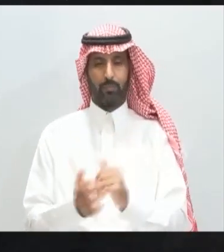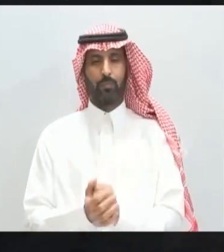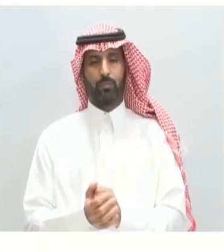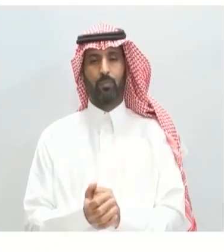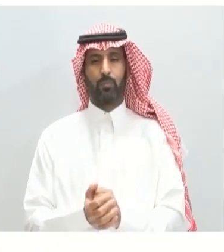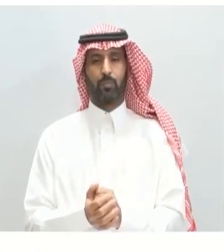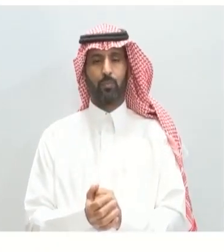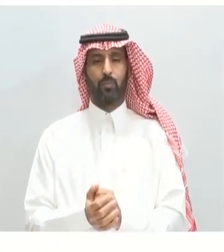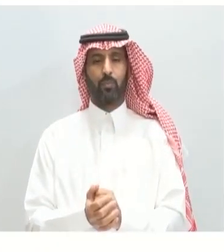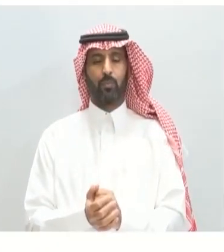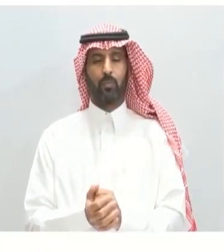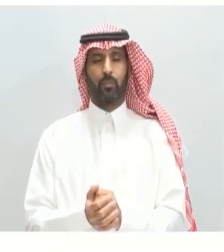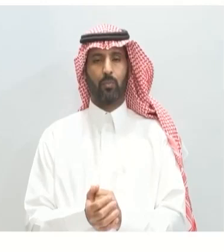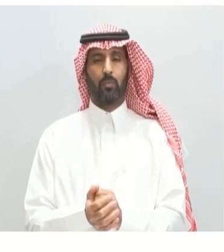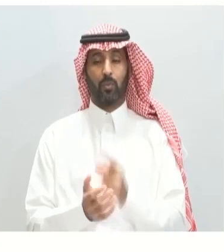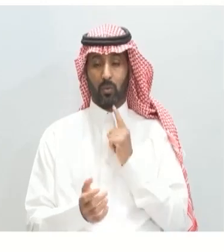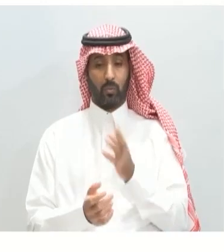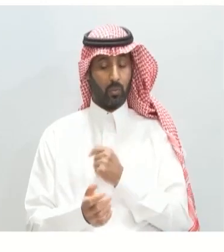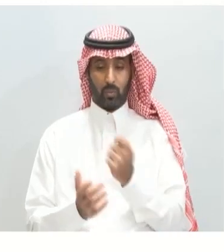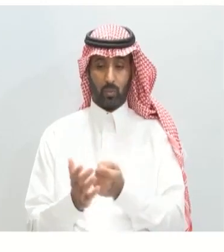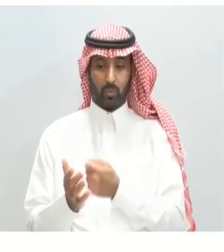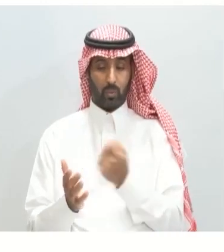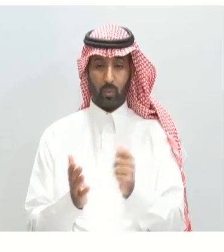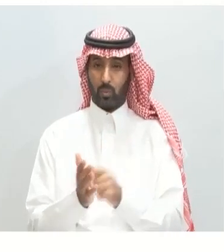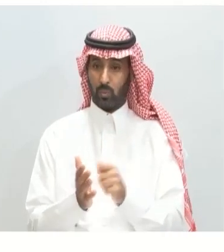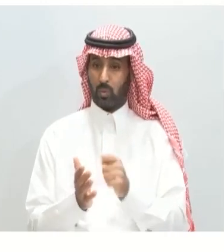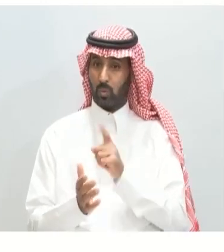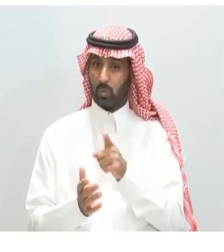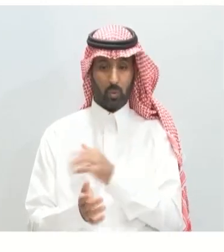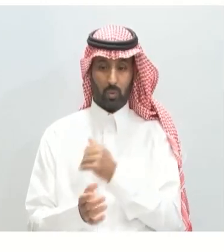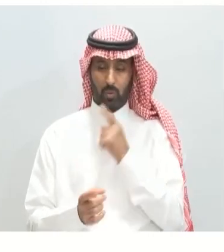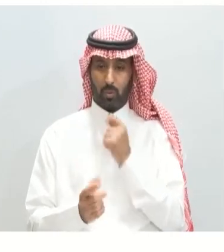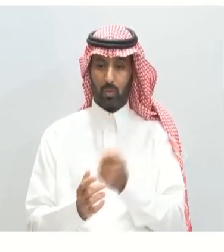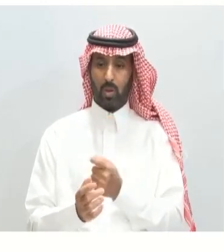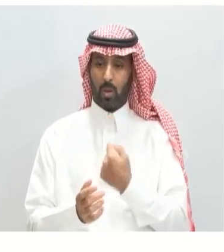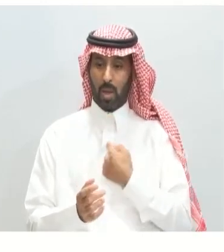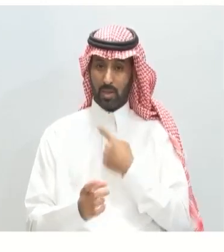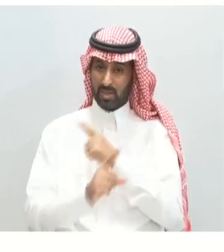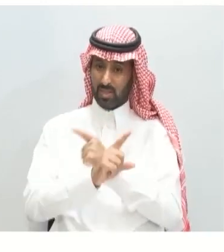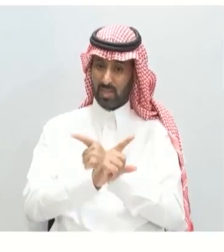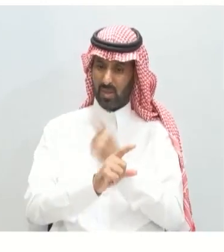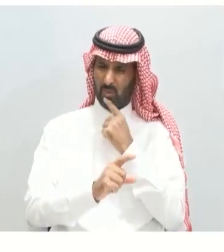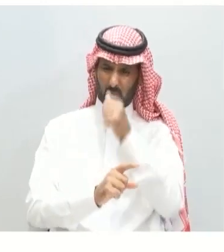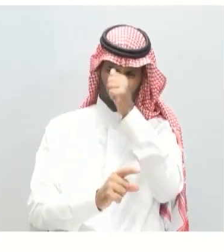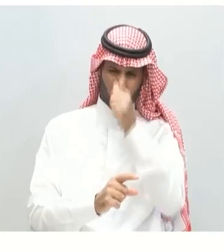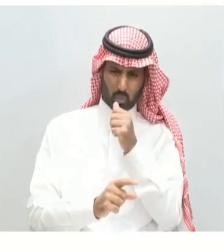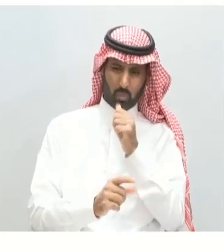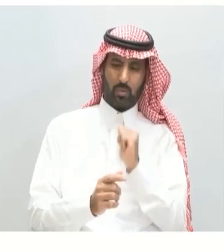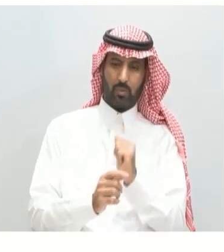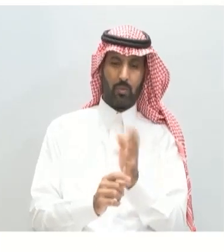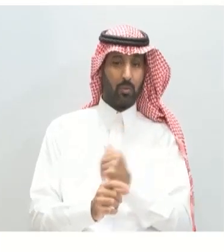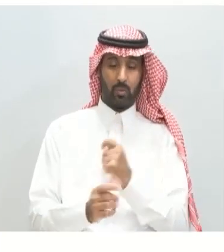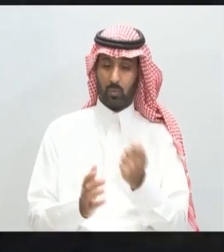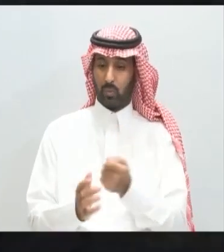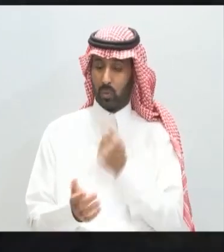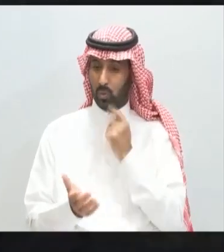the first one here. What happens if you don't do your homework? My teacher will get angry. Of course, if you don't do